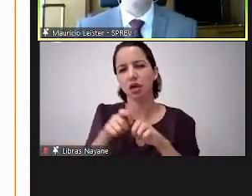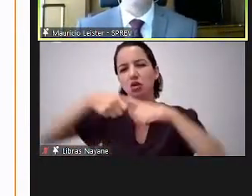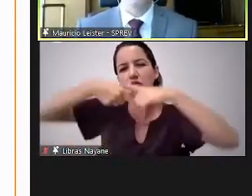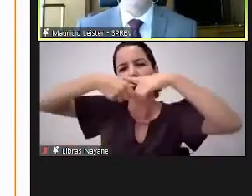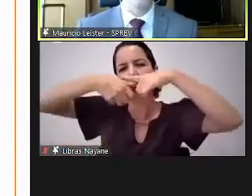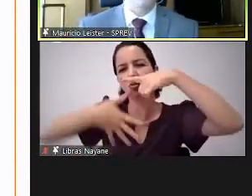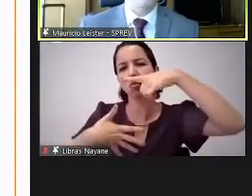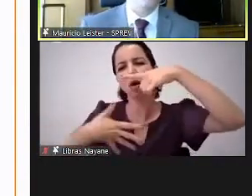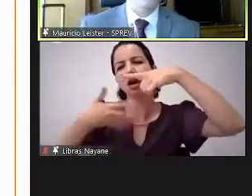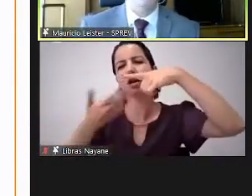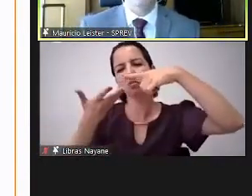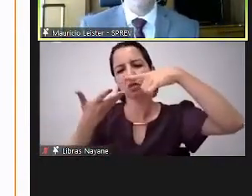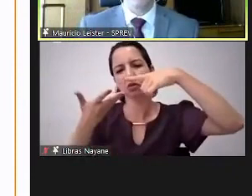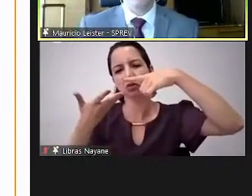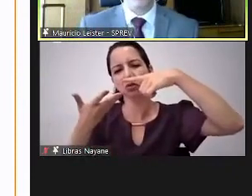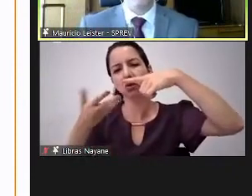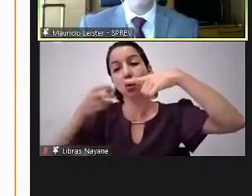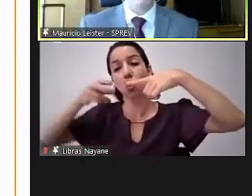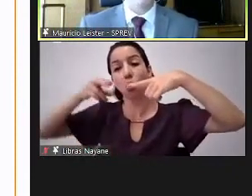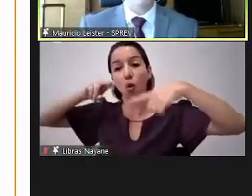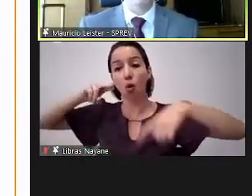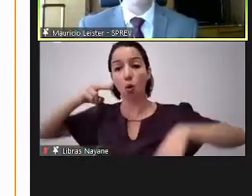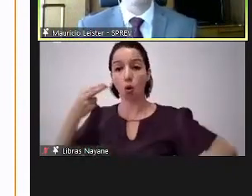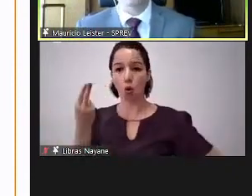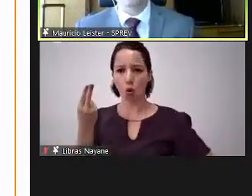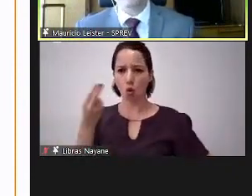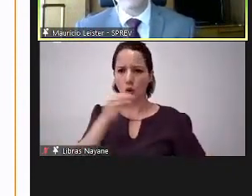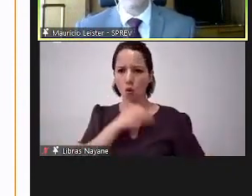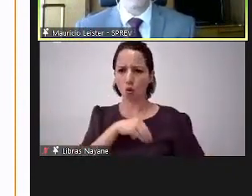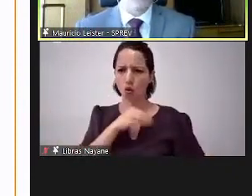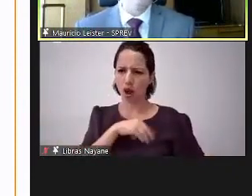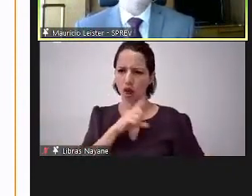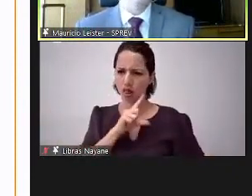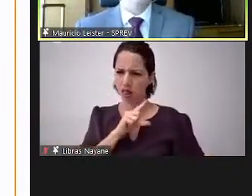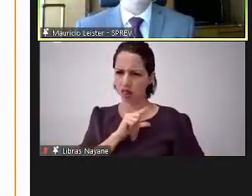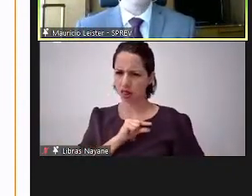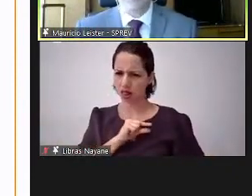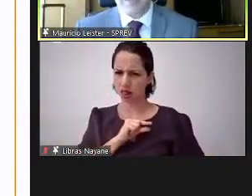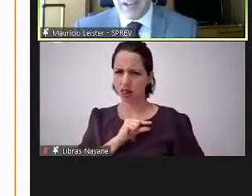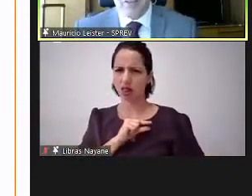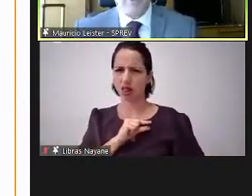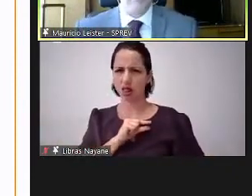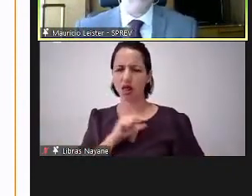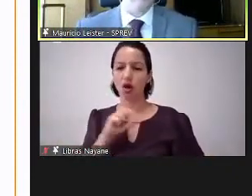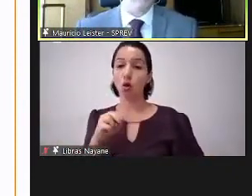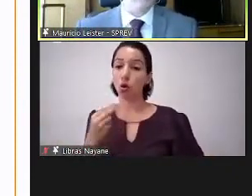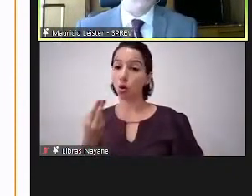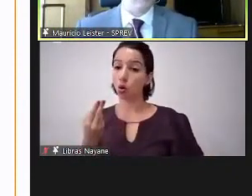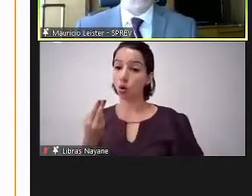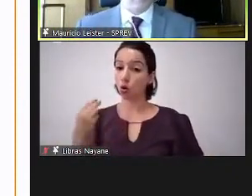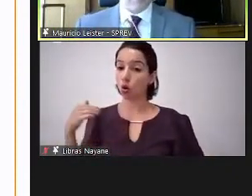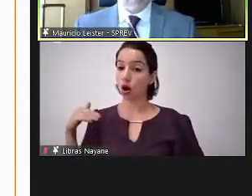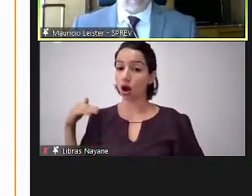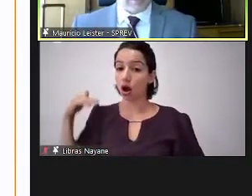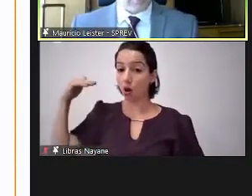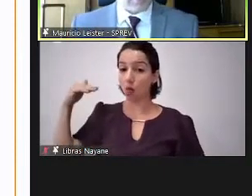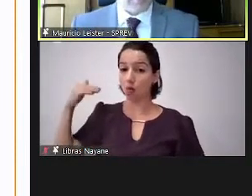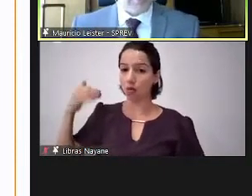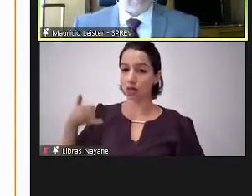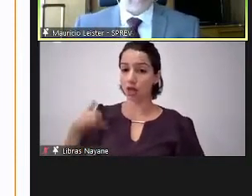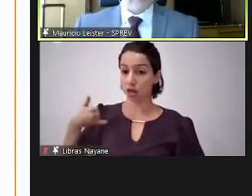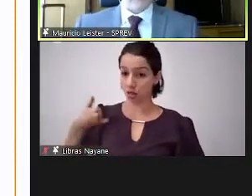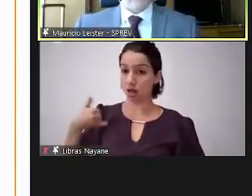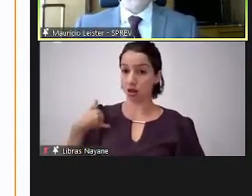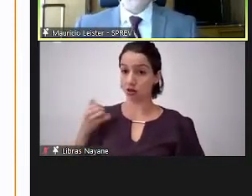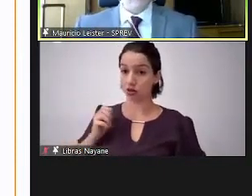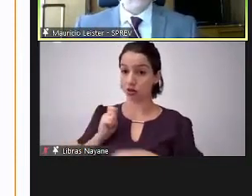reforms. And what does that mean? Decreasing the benefits and also changing